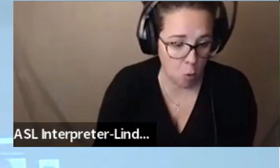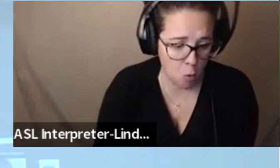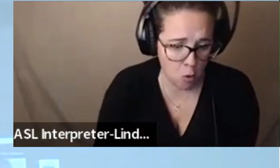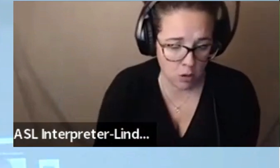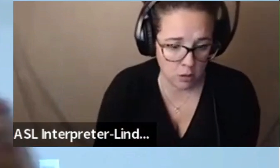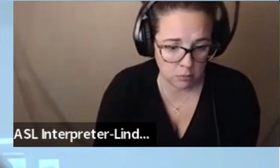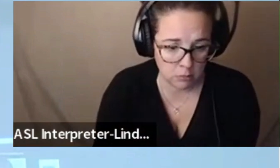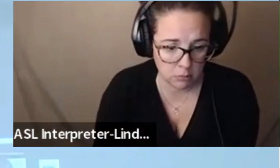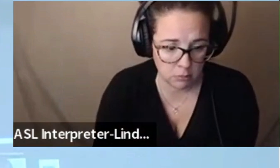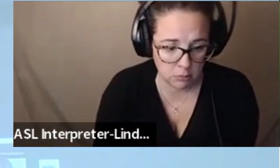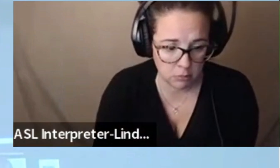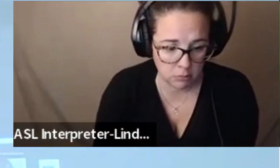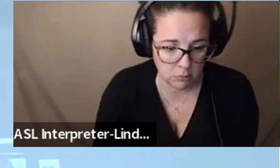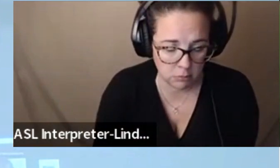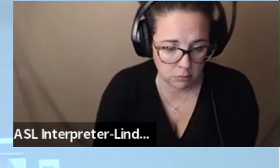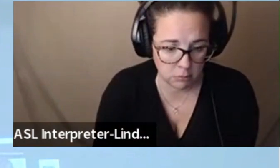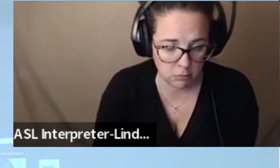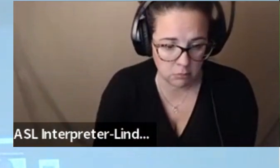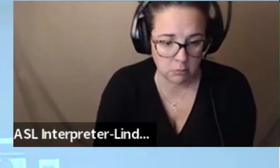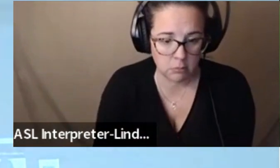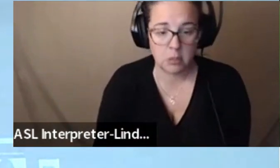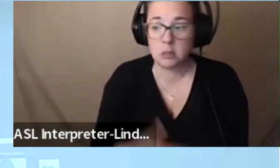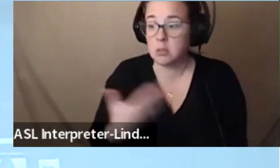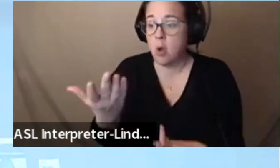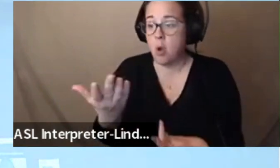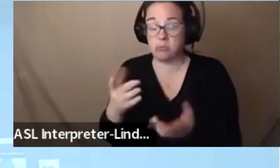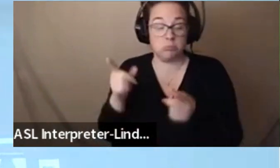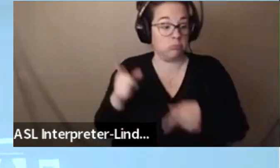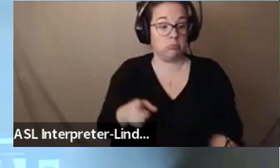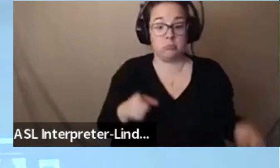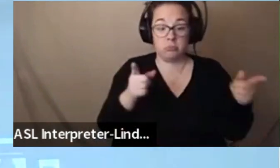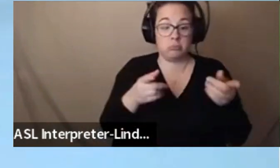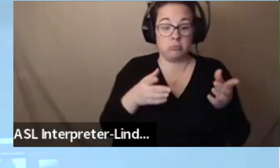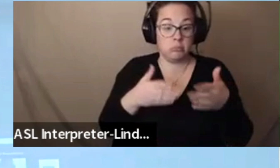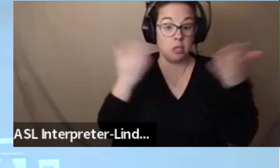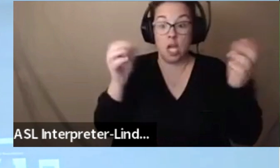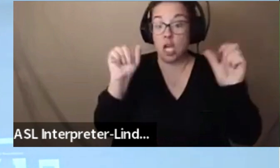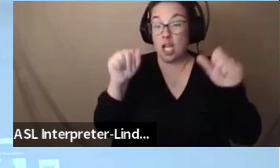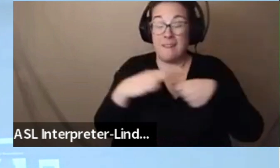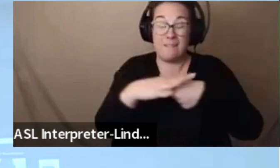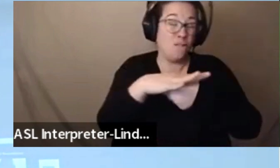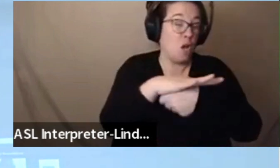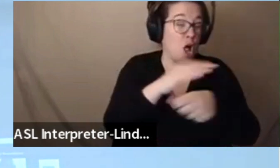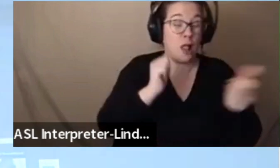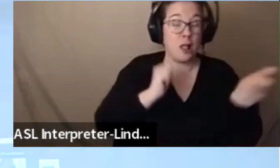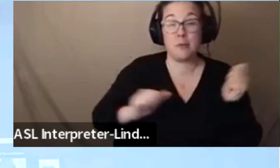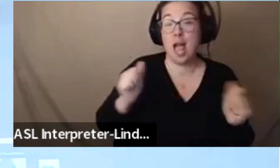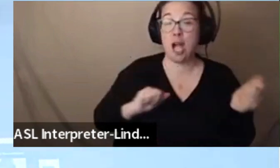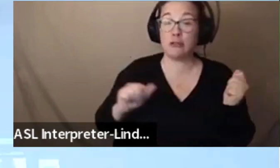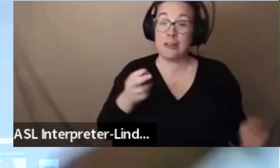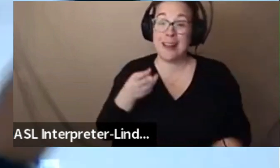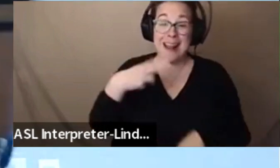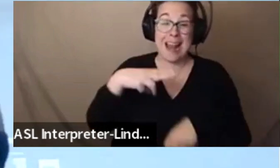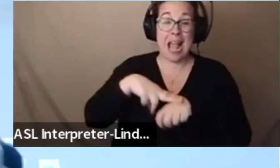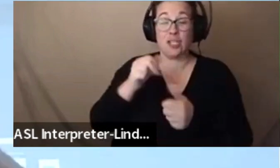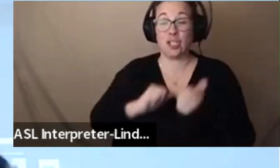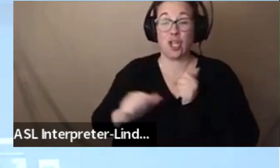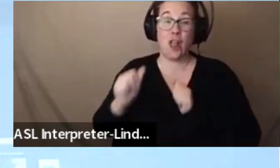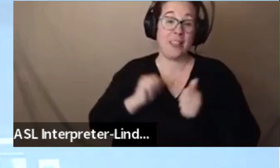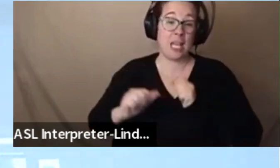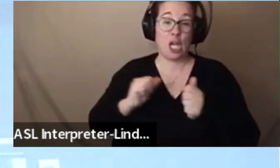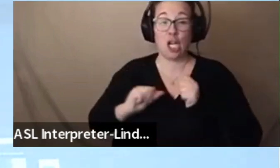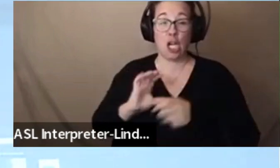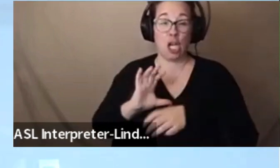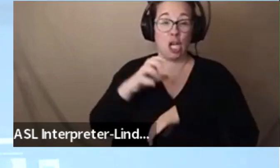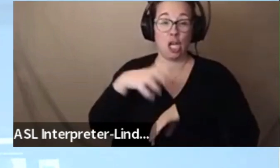it's a perfectly reasonable way to do it, go full production. Olivier, in comes